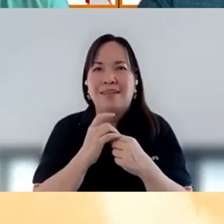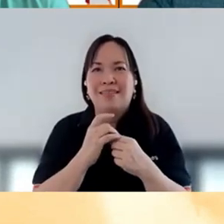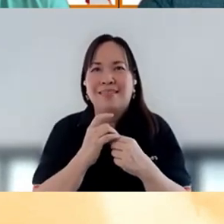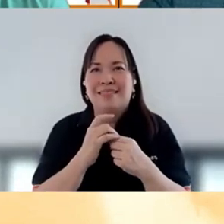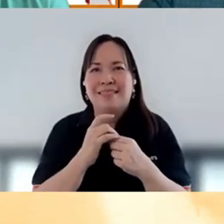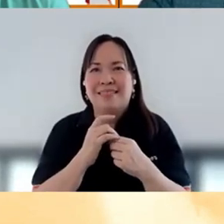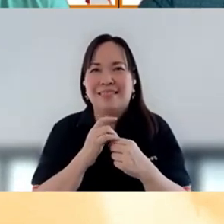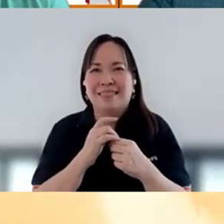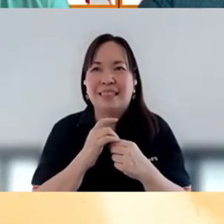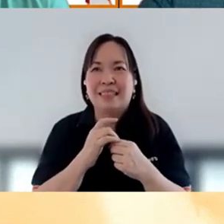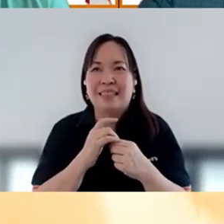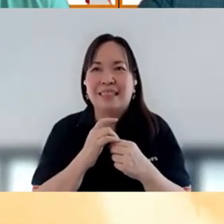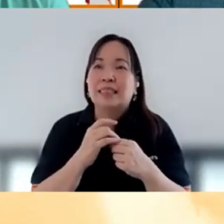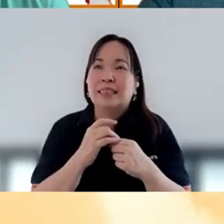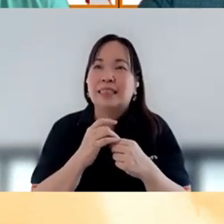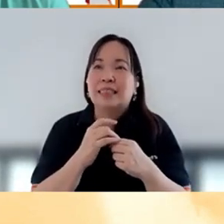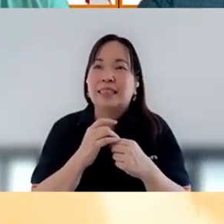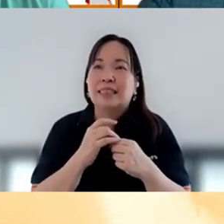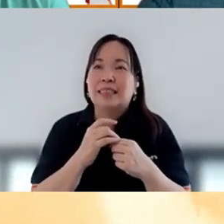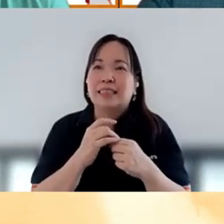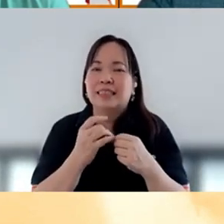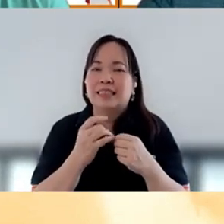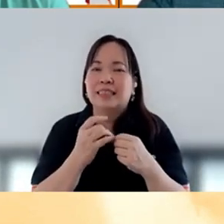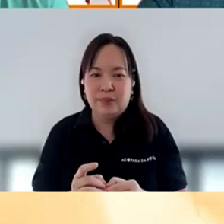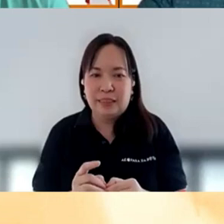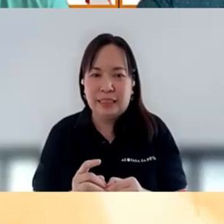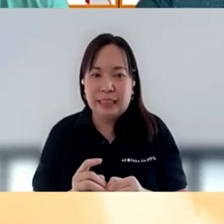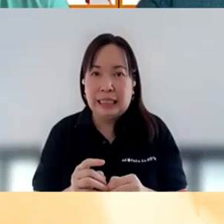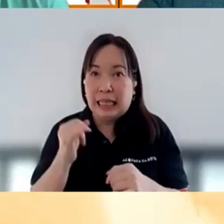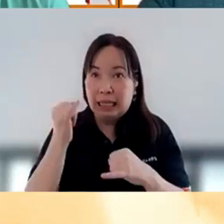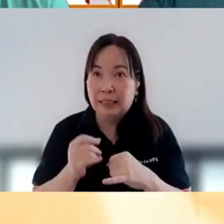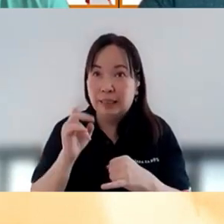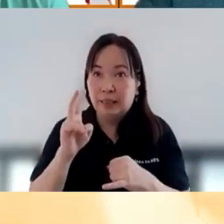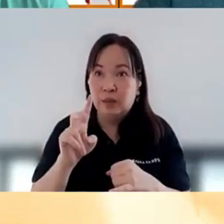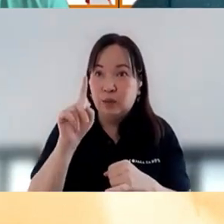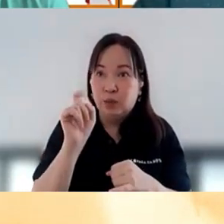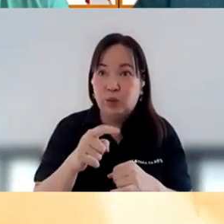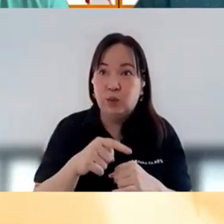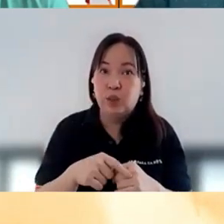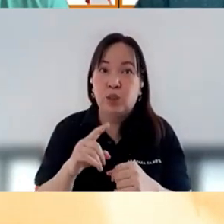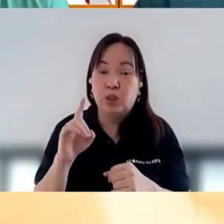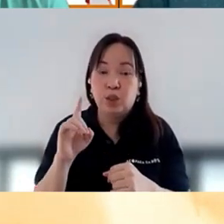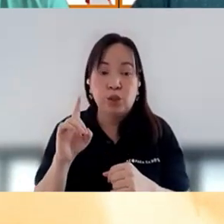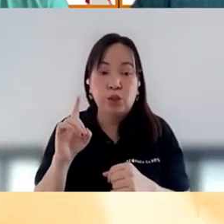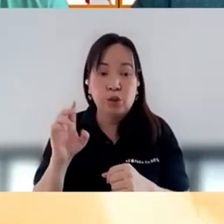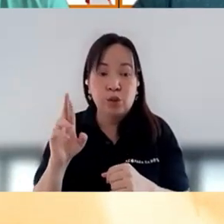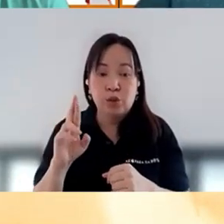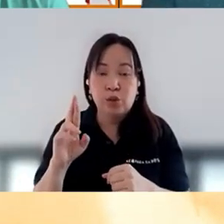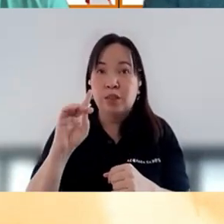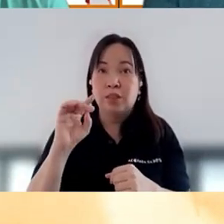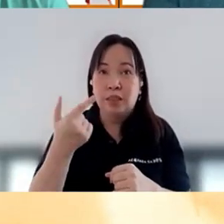Salamat, ma'am. Last two questions. This is for Dr. De Guzman from Ms. Lara Mangubat. How do we